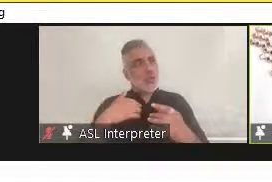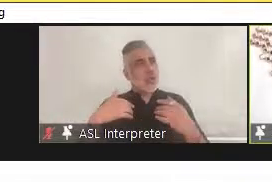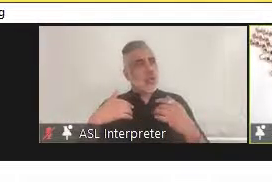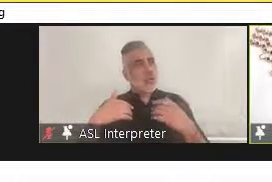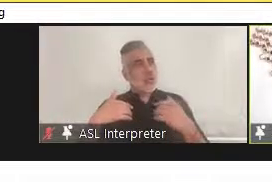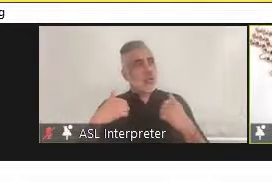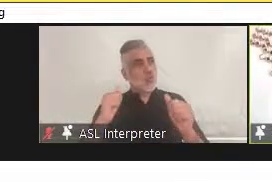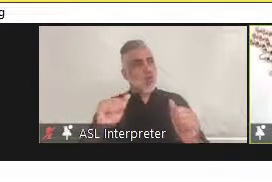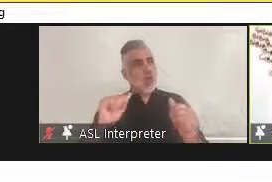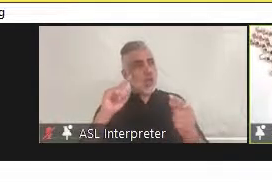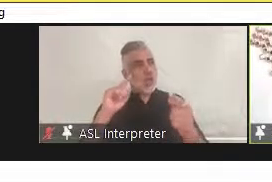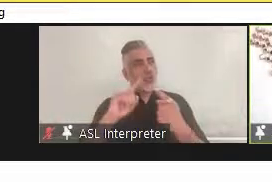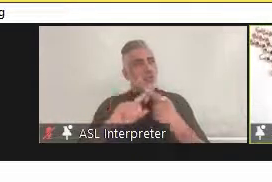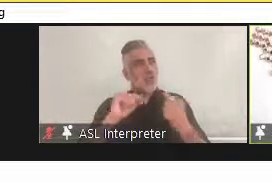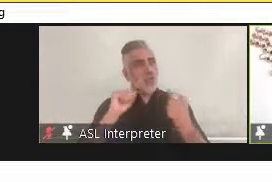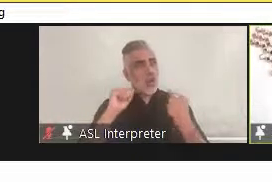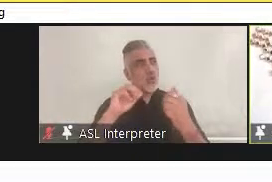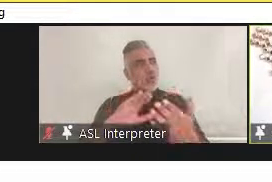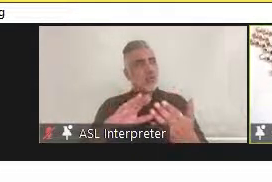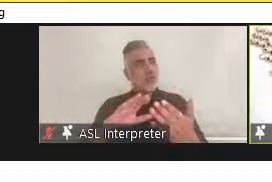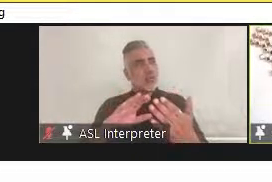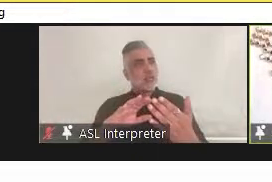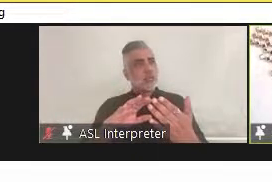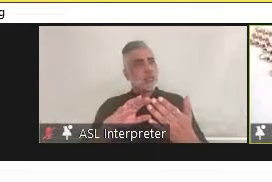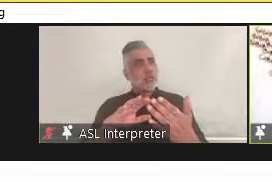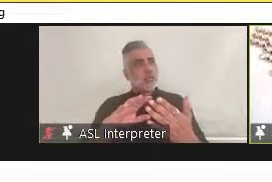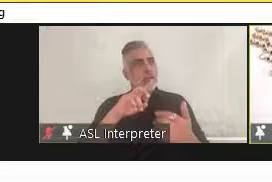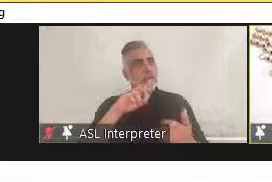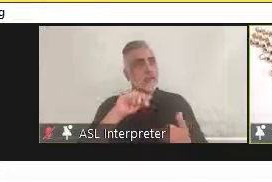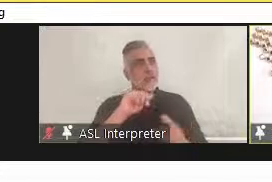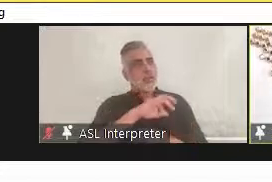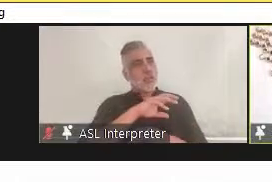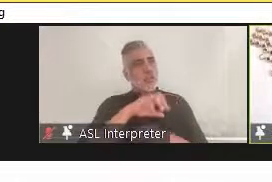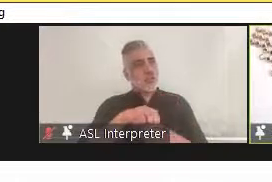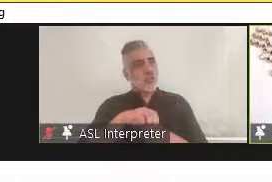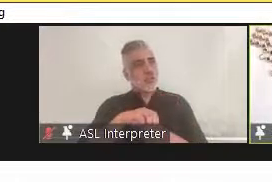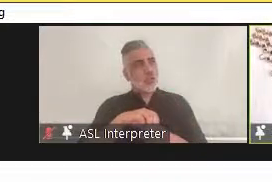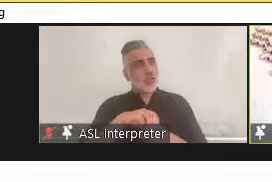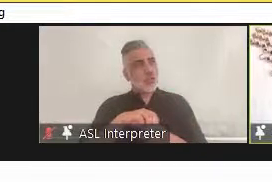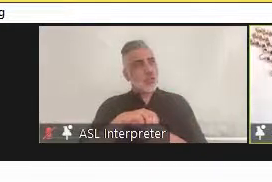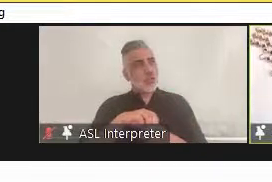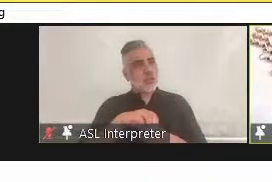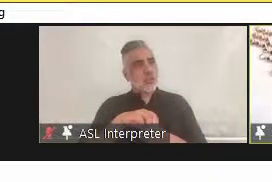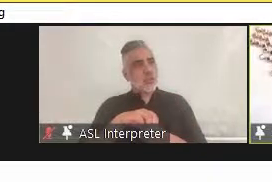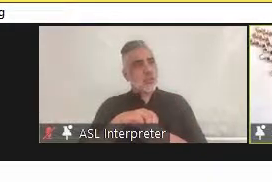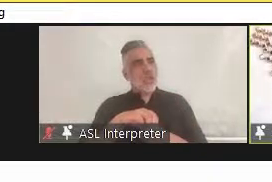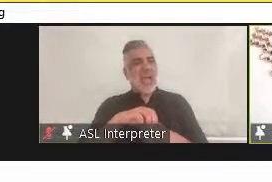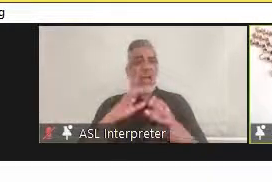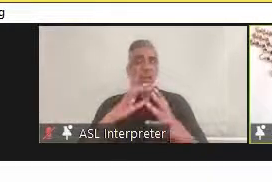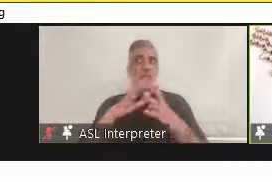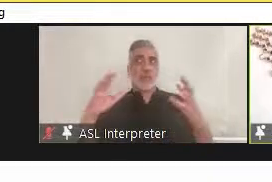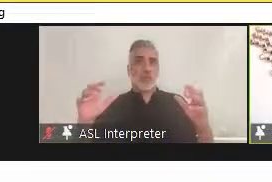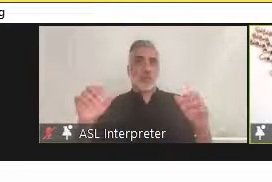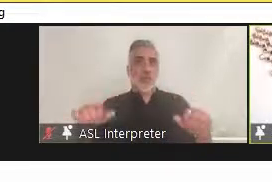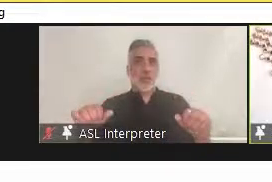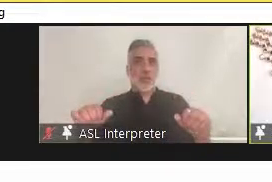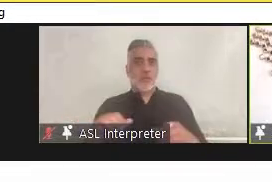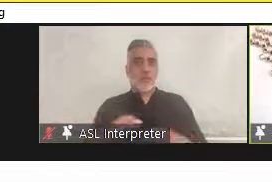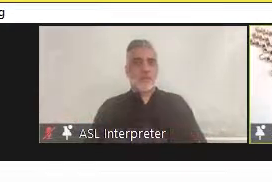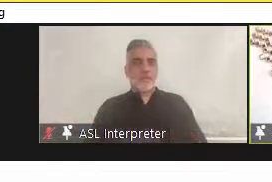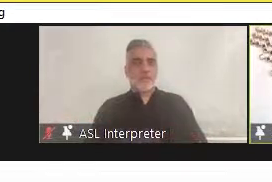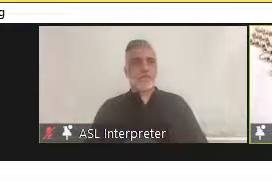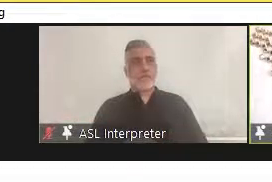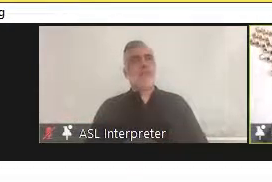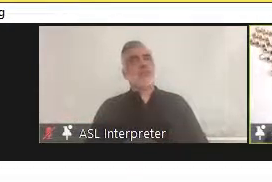we try to address the disability inclusion as much as we can. So